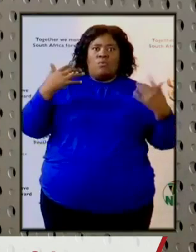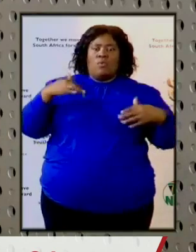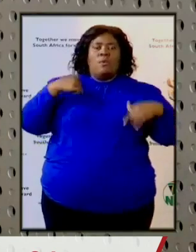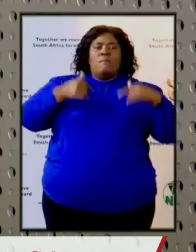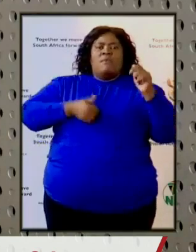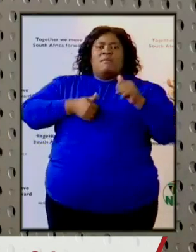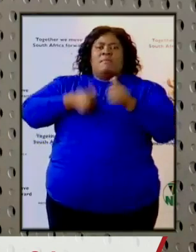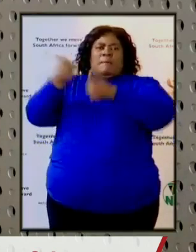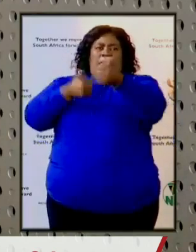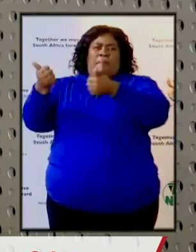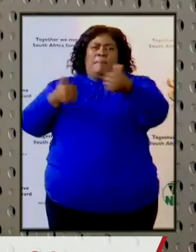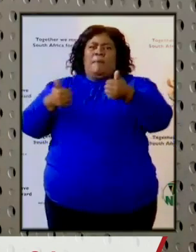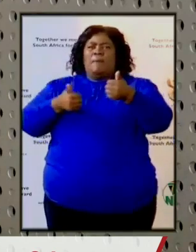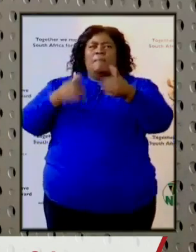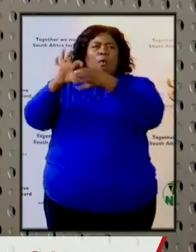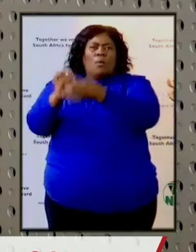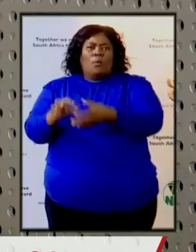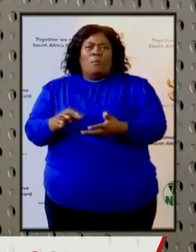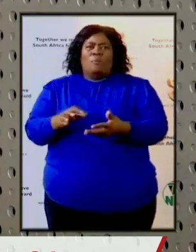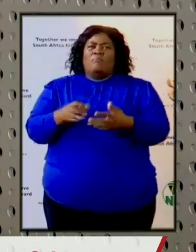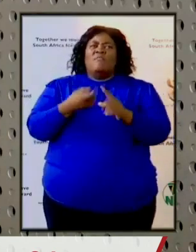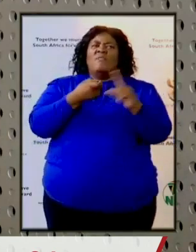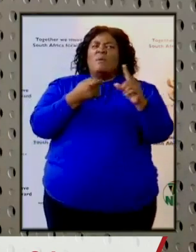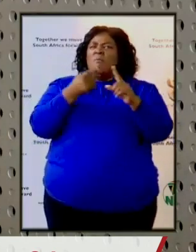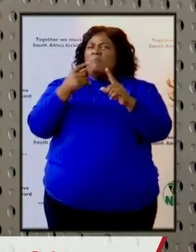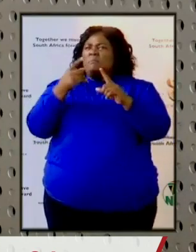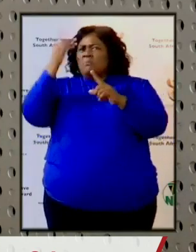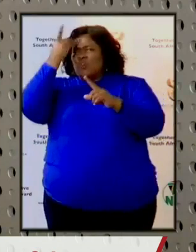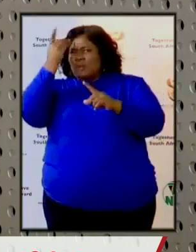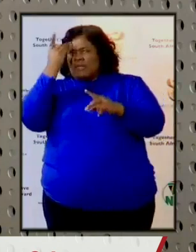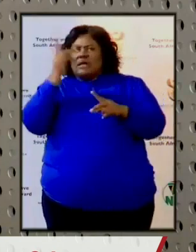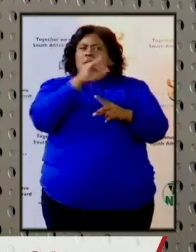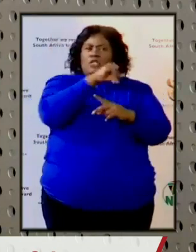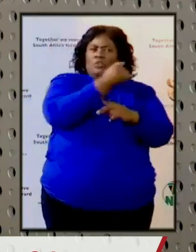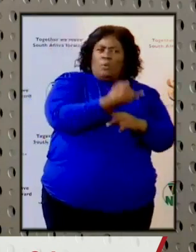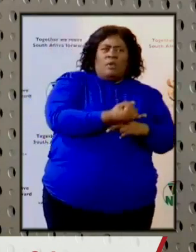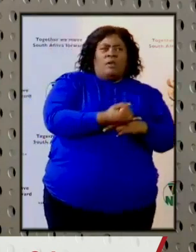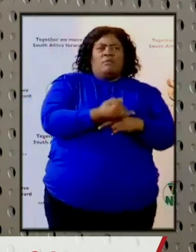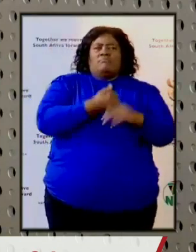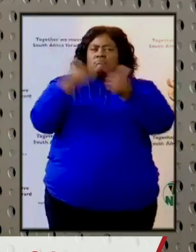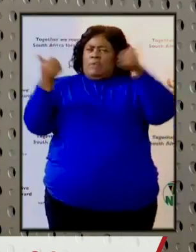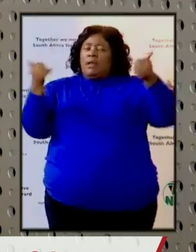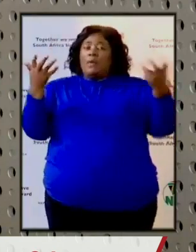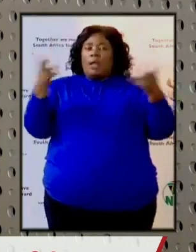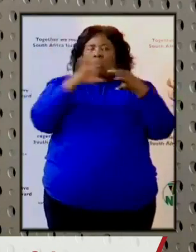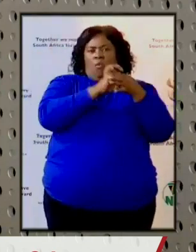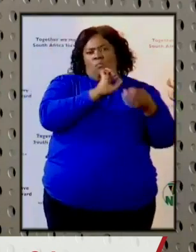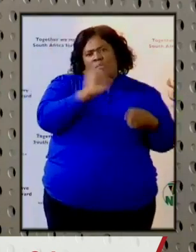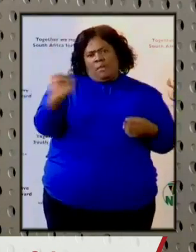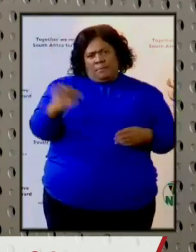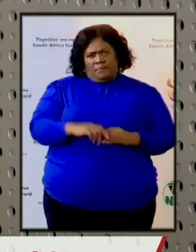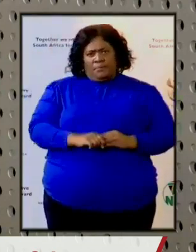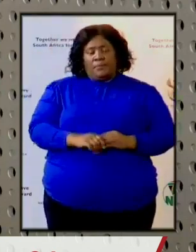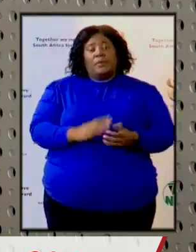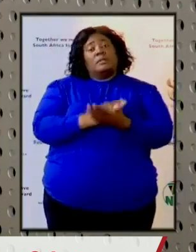of the major centers like Joburg, Durban, and so on. They went to their homes. Some of